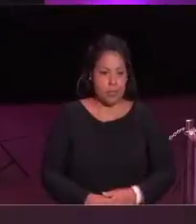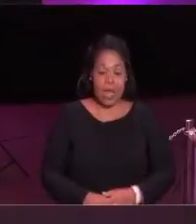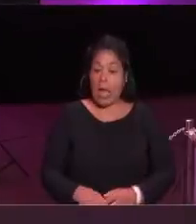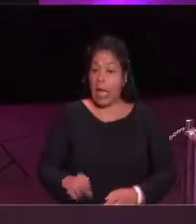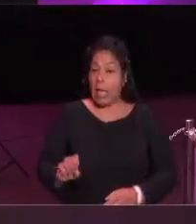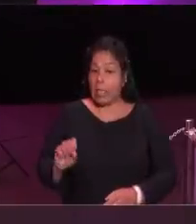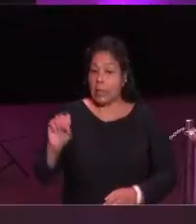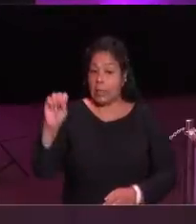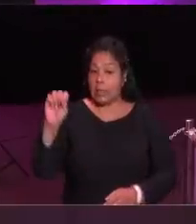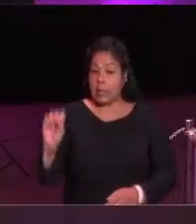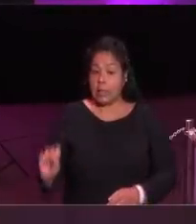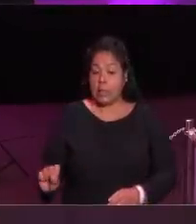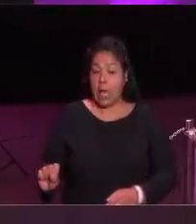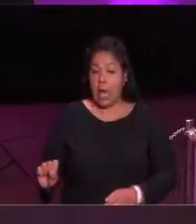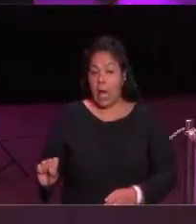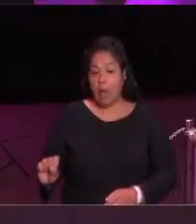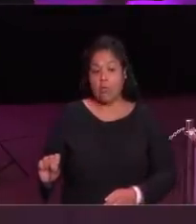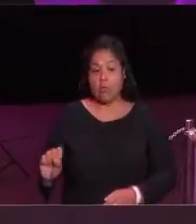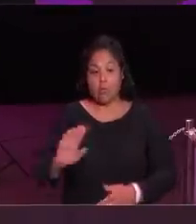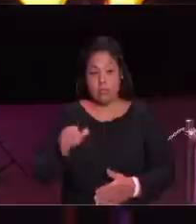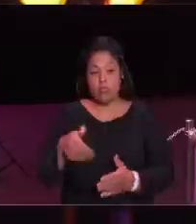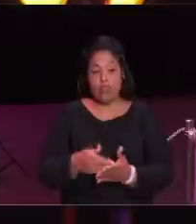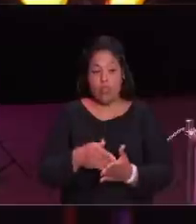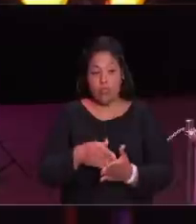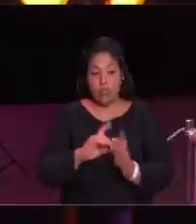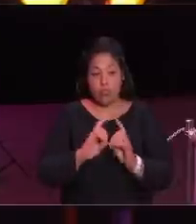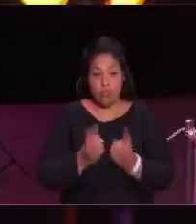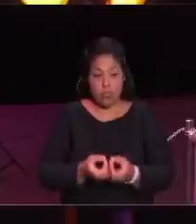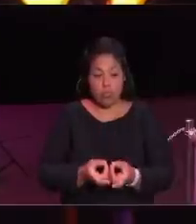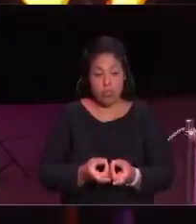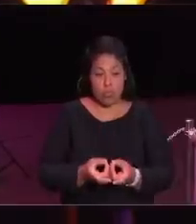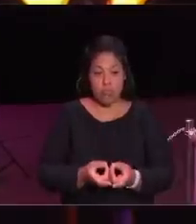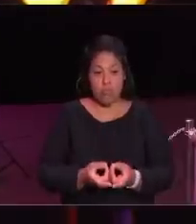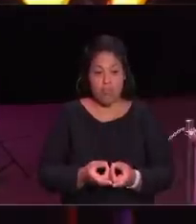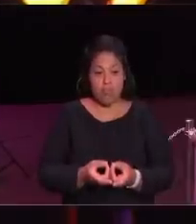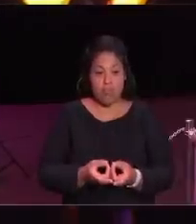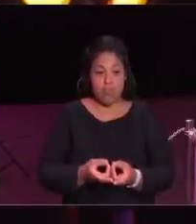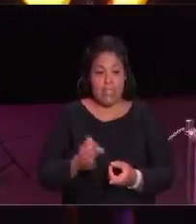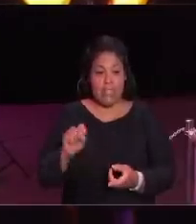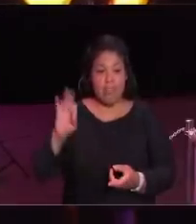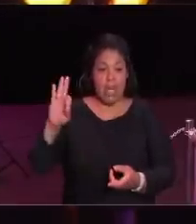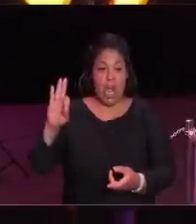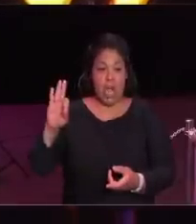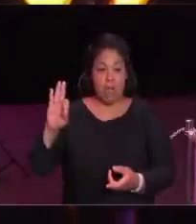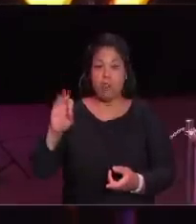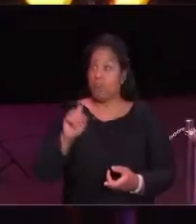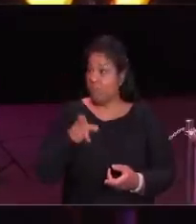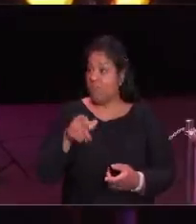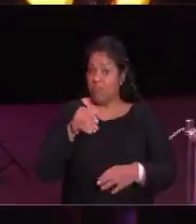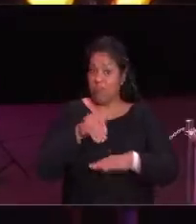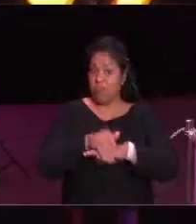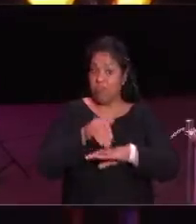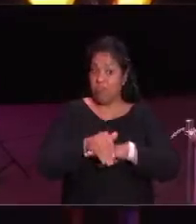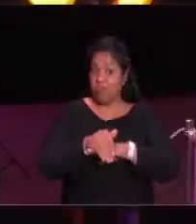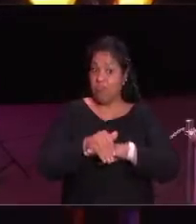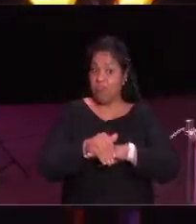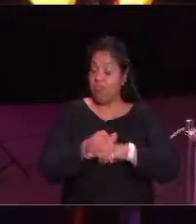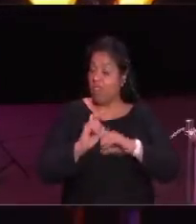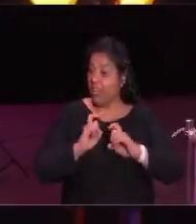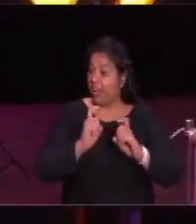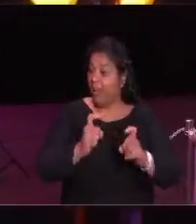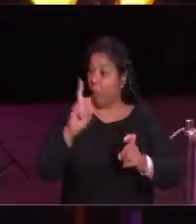South Central District, $1,000. Bishop Prado, San Fernando. He gave last night